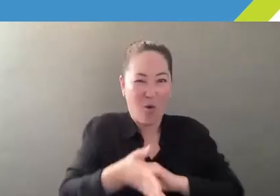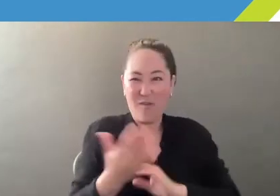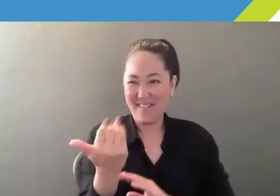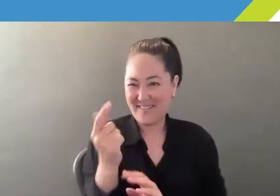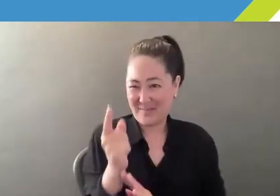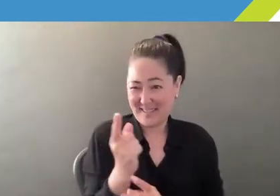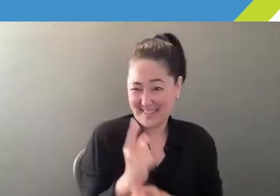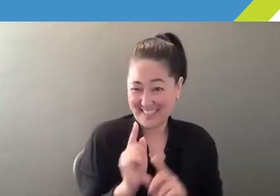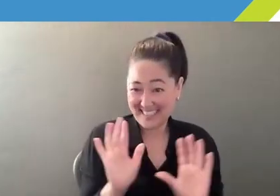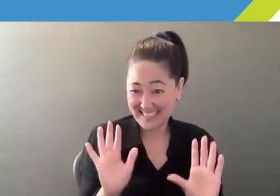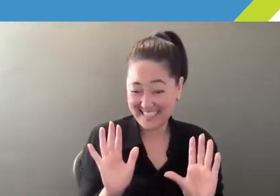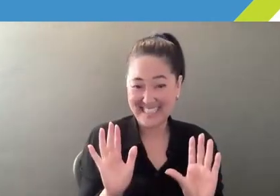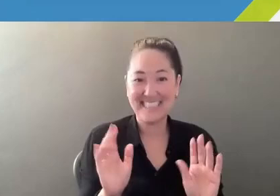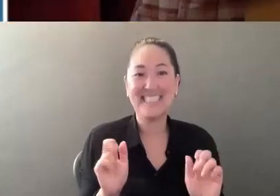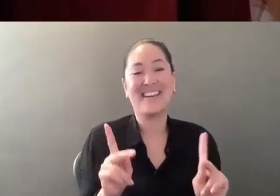but...